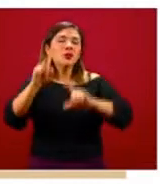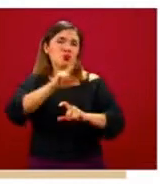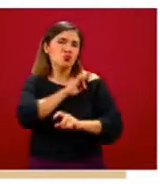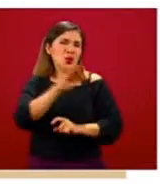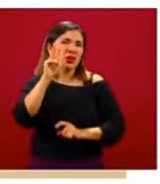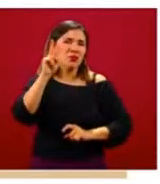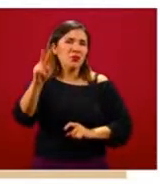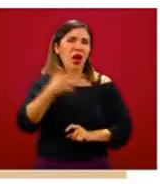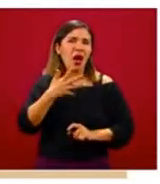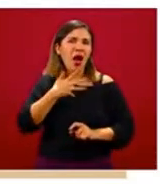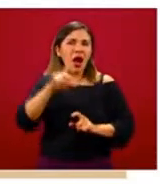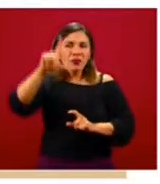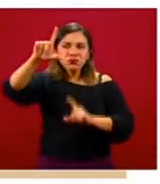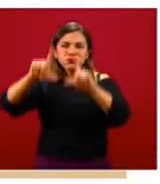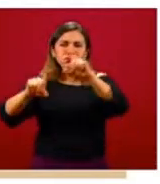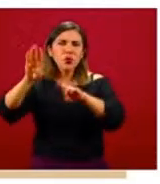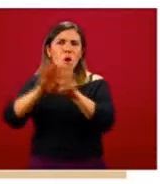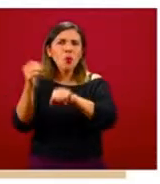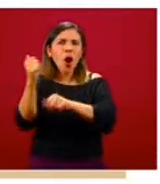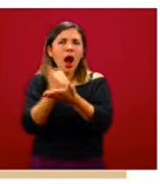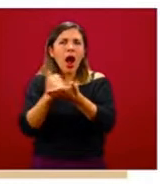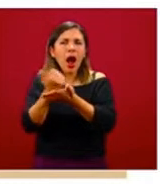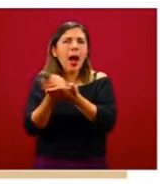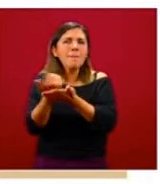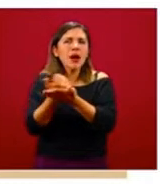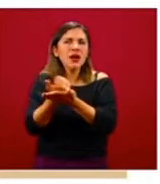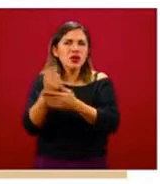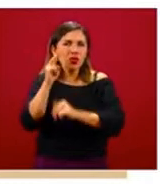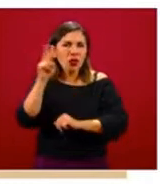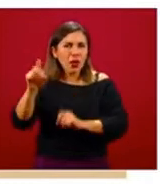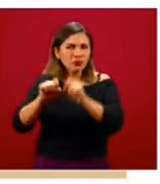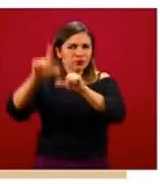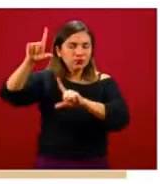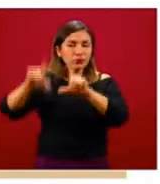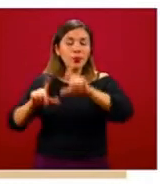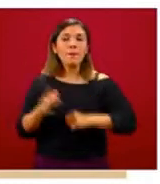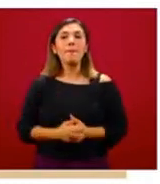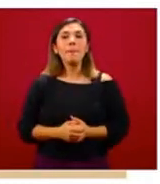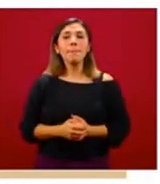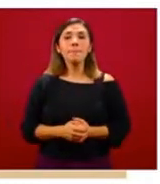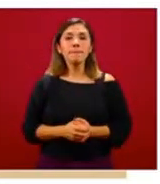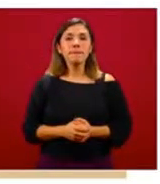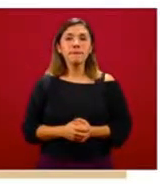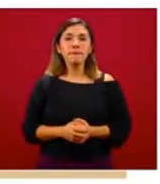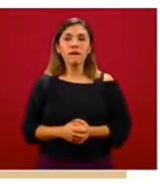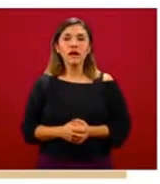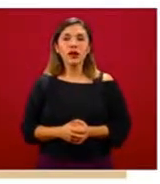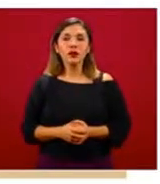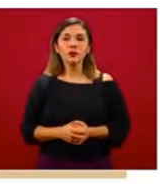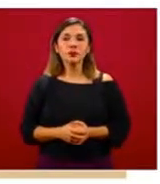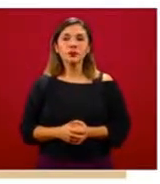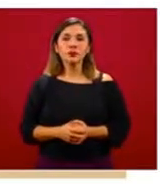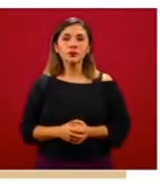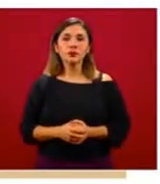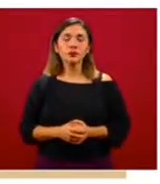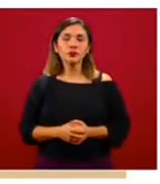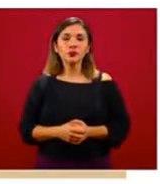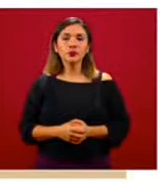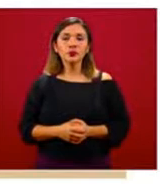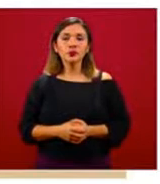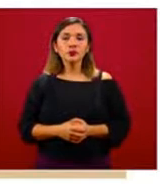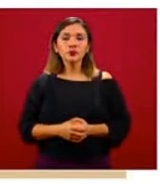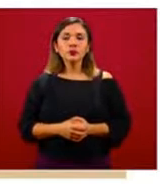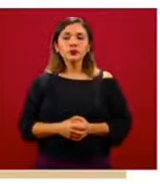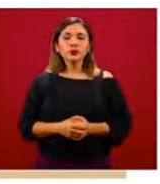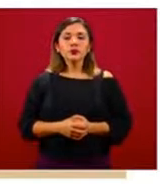podemos ver has been también larger in the en la last few tendencia days, so that's cuando vemos how las dos barras. why it Si has vemos la increased. siguiente diapositiva, tenemos la If we carga see the next